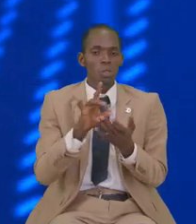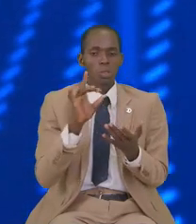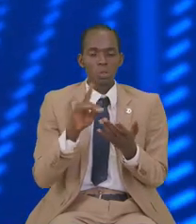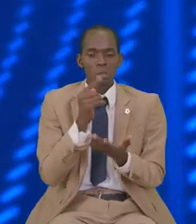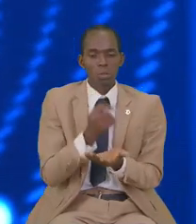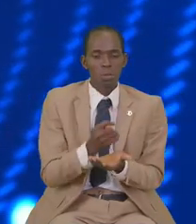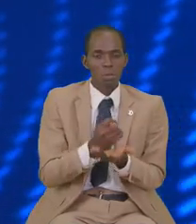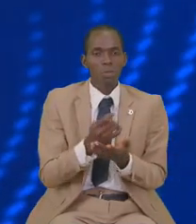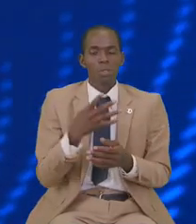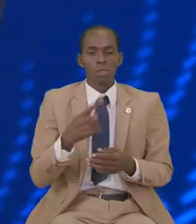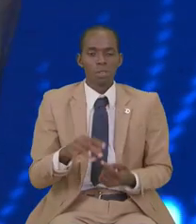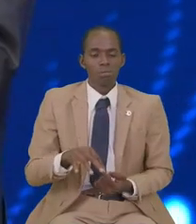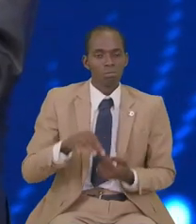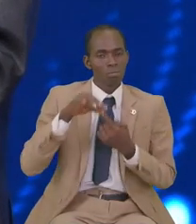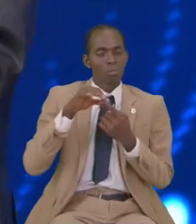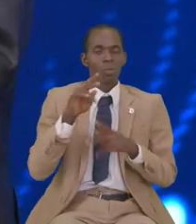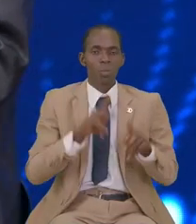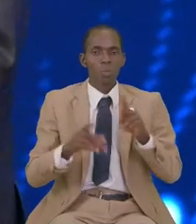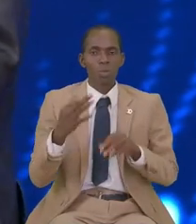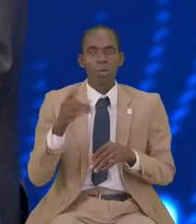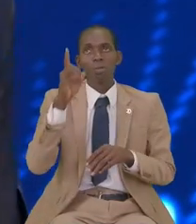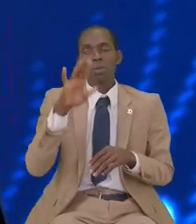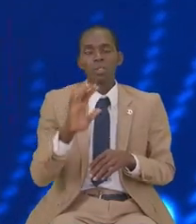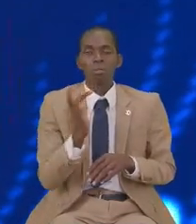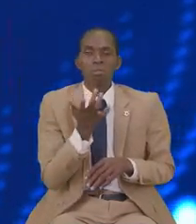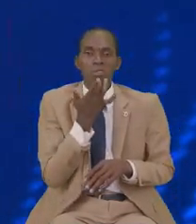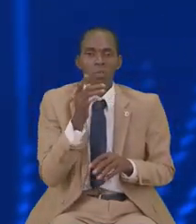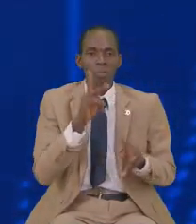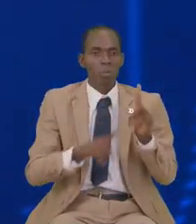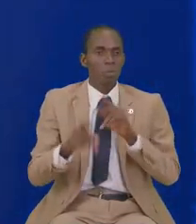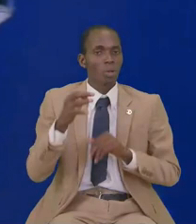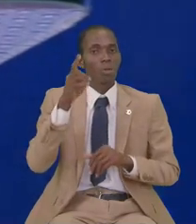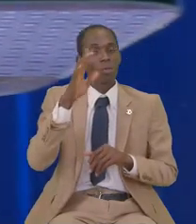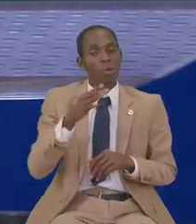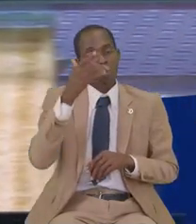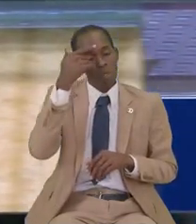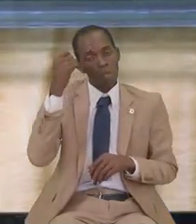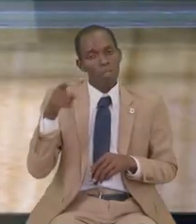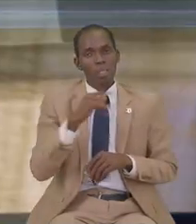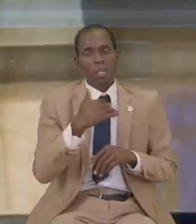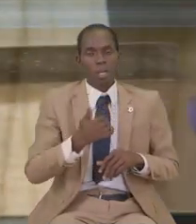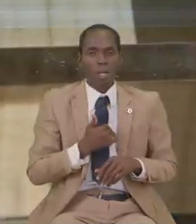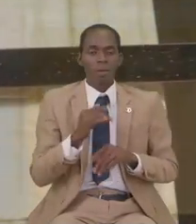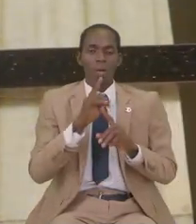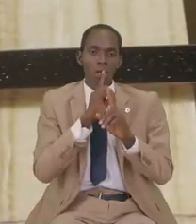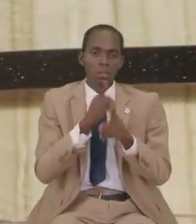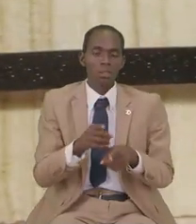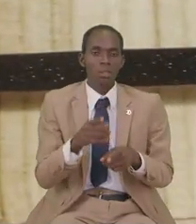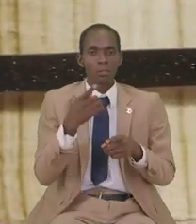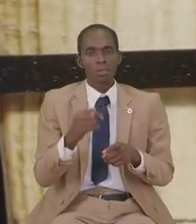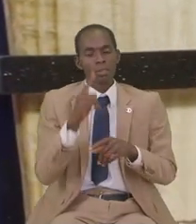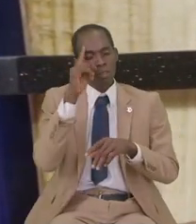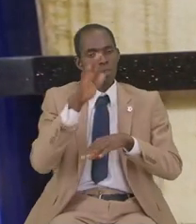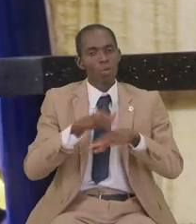peculiar people of God, and the favorite people of God, because they have responded to the call that God